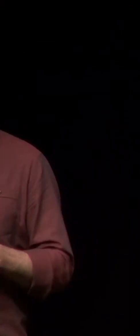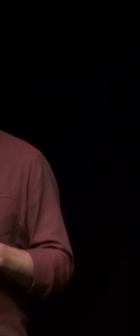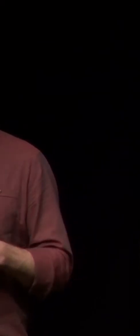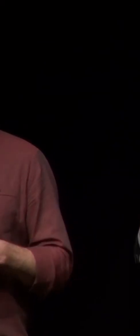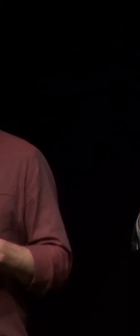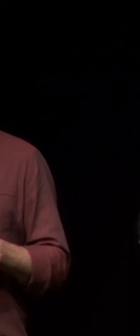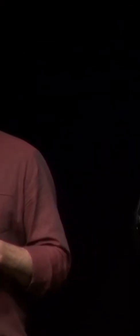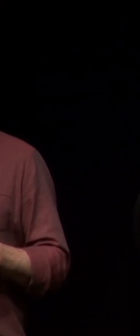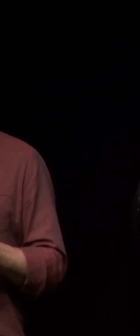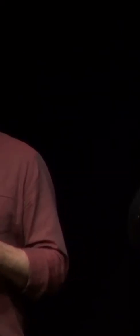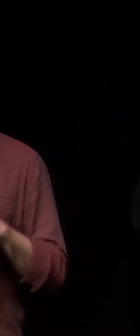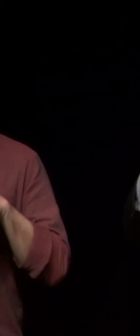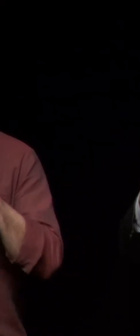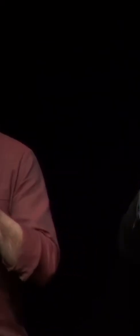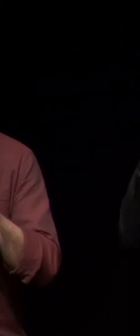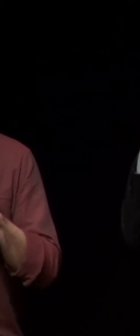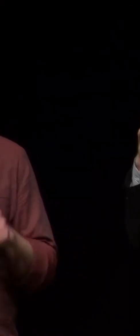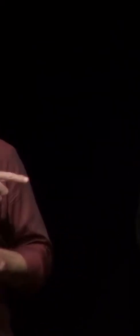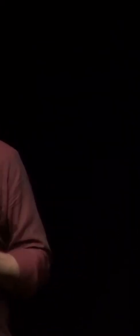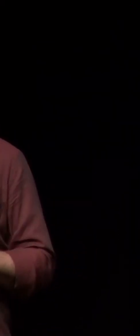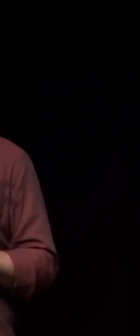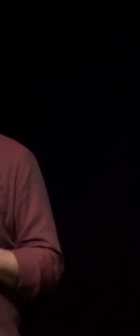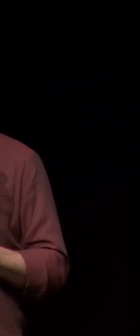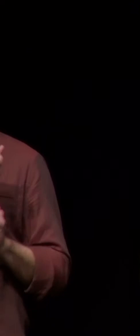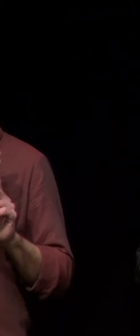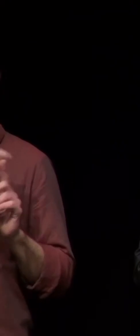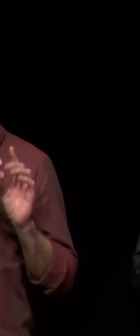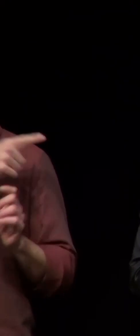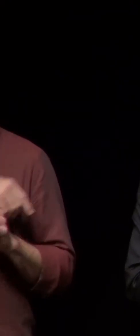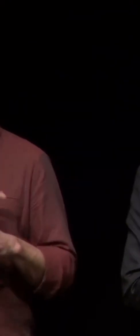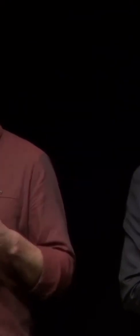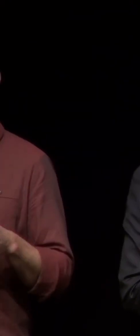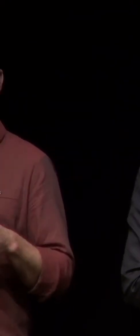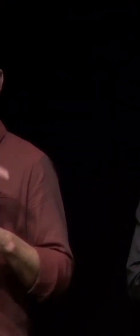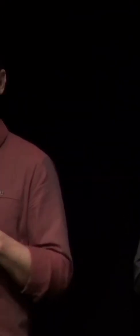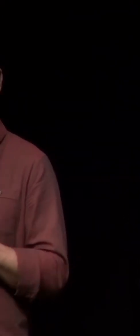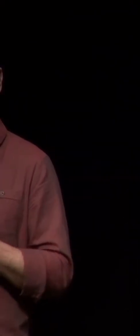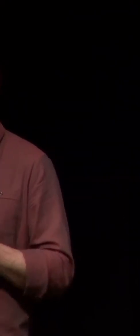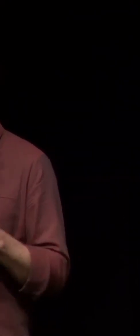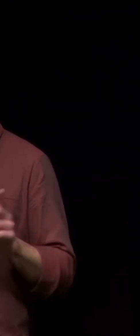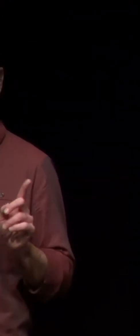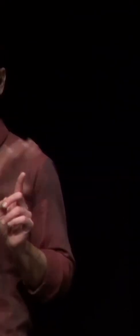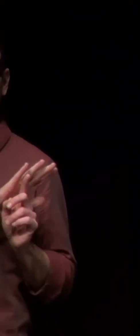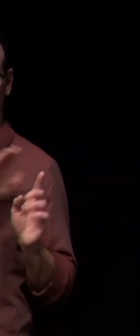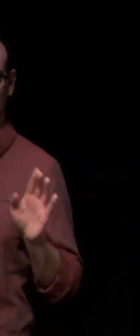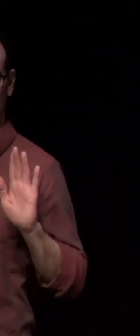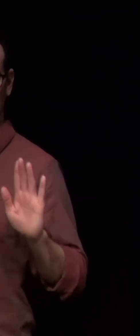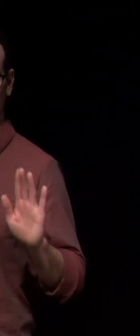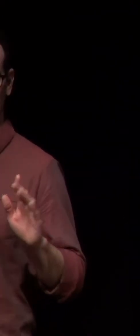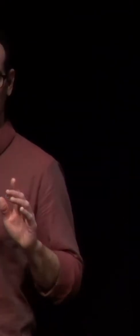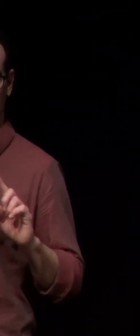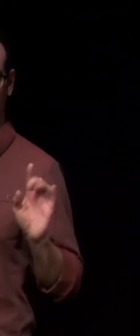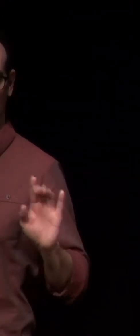of processes that Steve kind of talked about his case study of the Geneva experience. And so